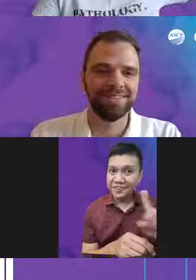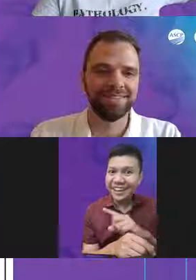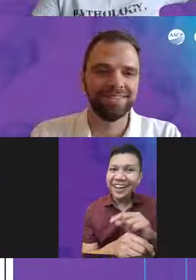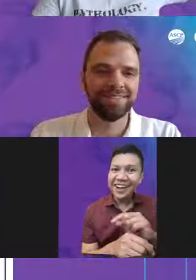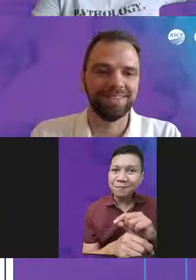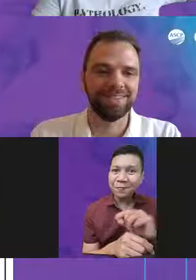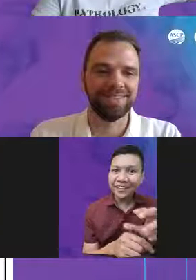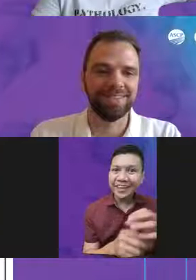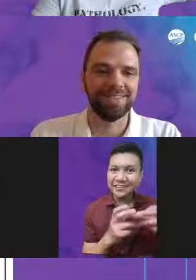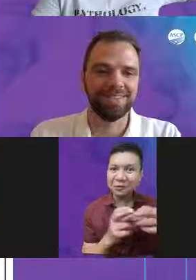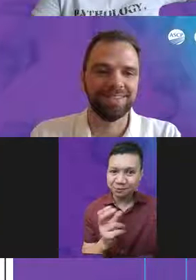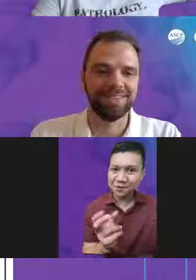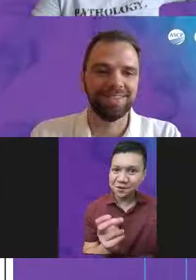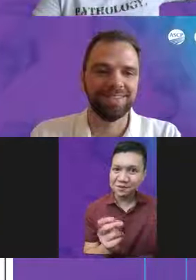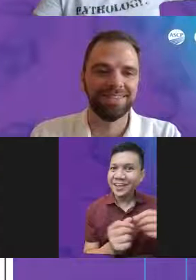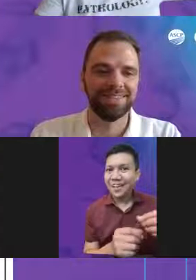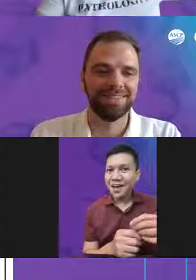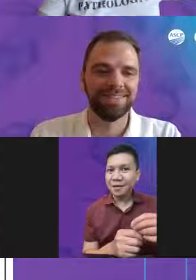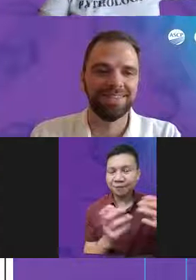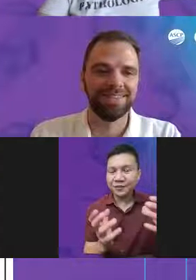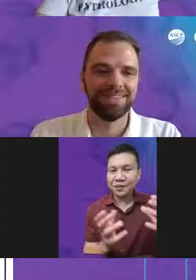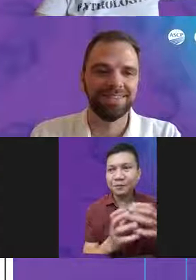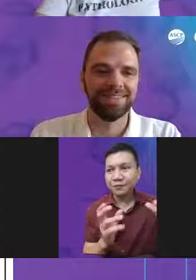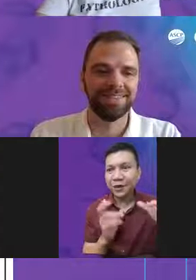one, one case that was